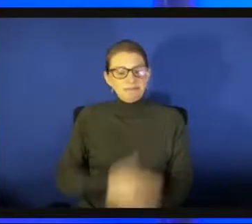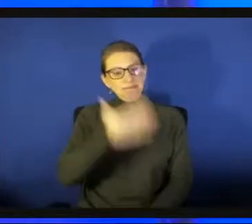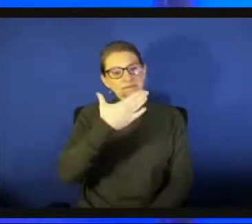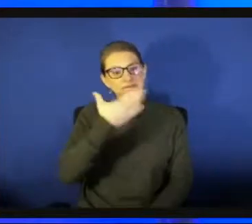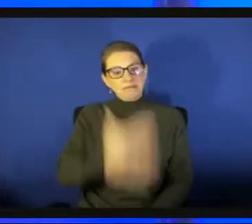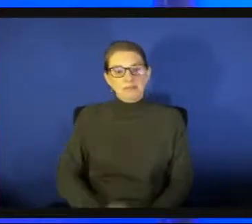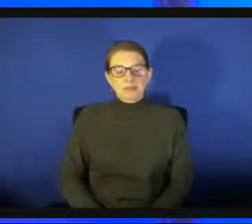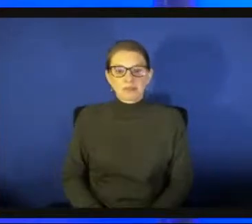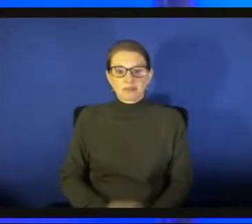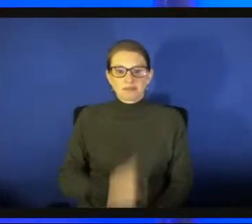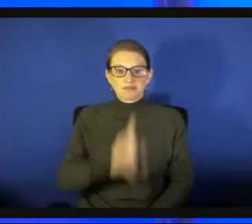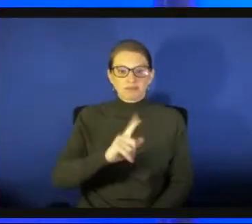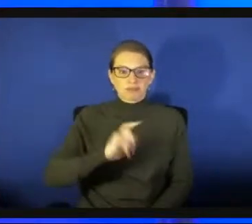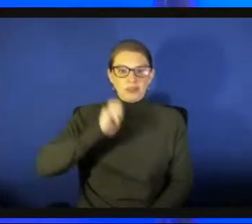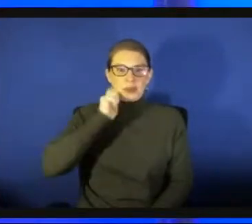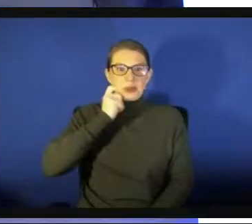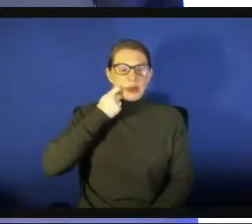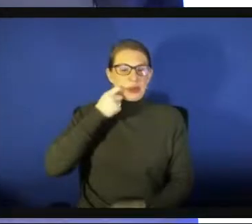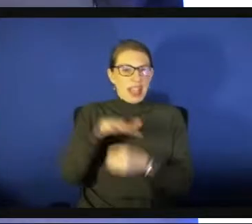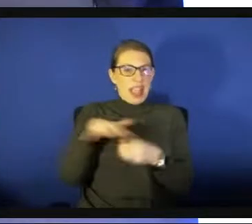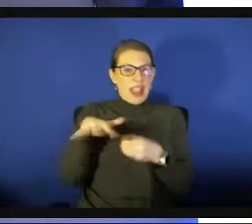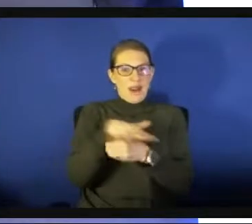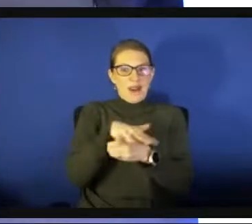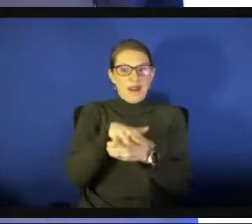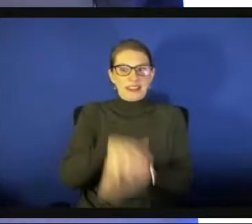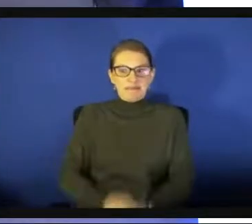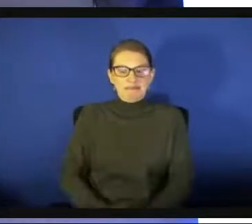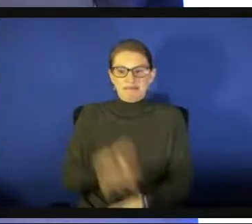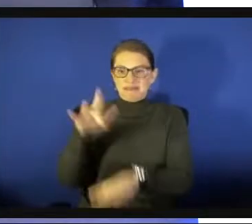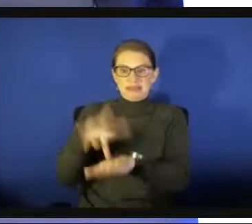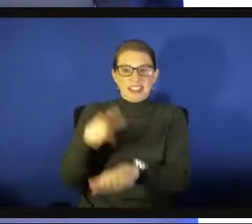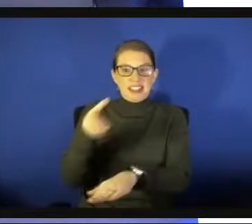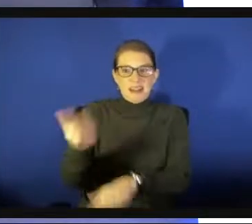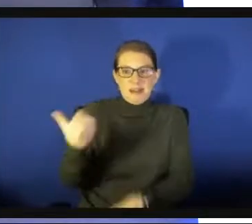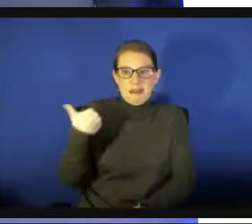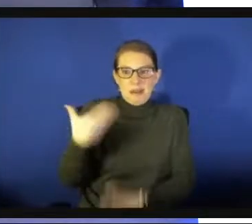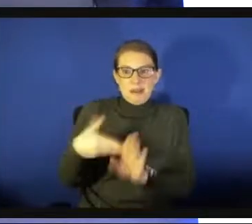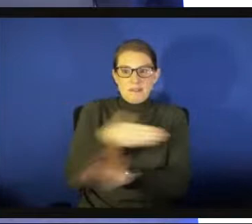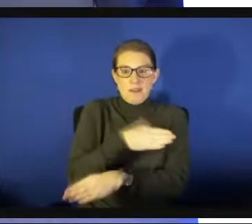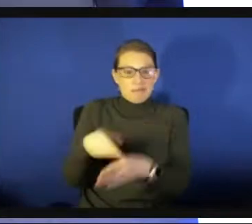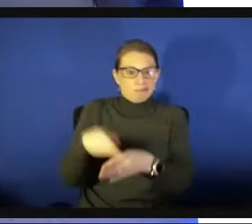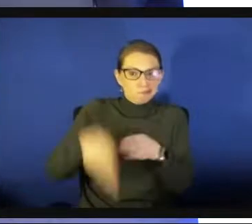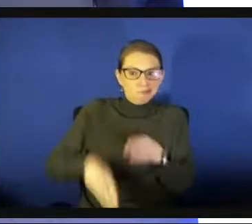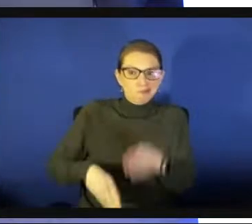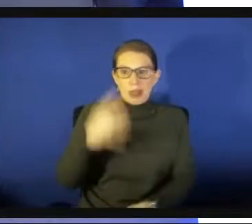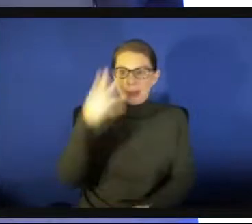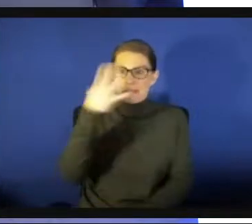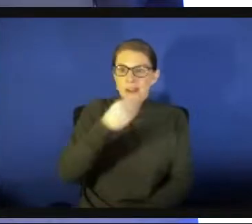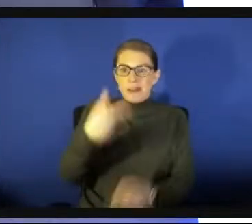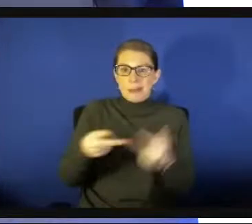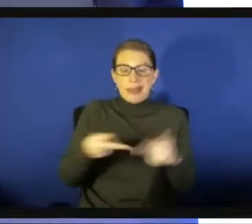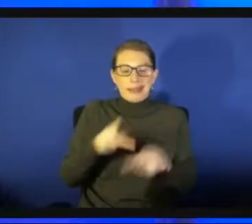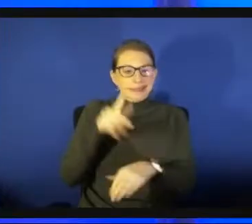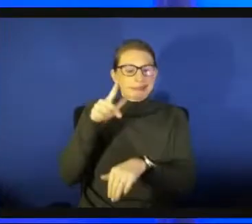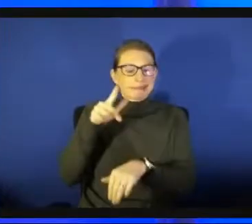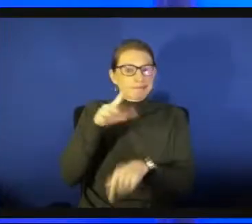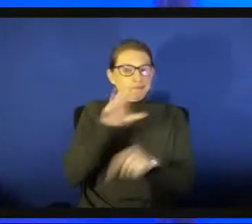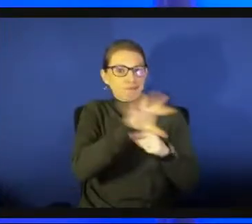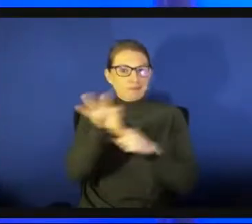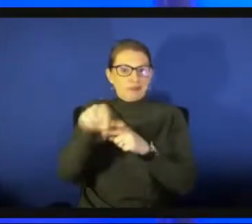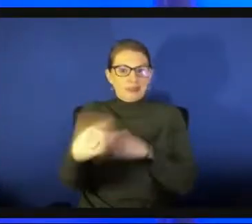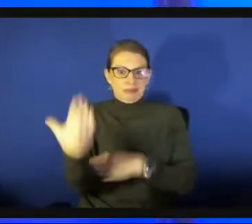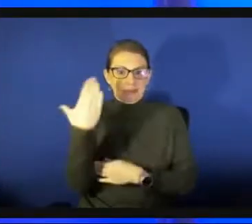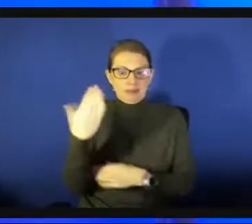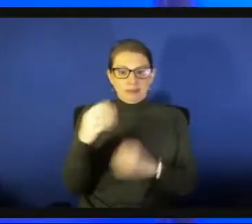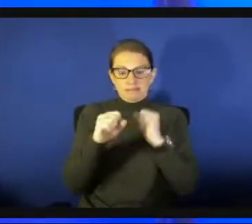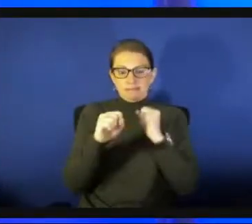a cool area. Having been there before it was complete, just a beautiful place to be this morning. In headlines this morning, both Kansas